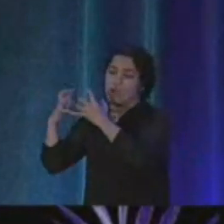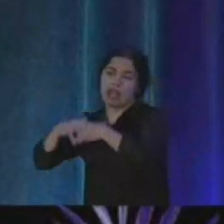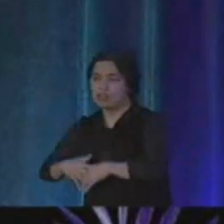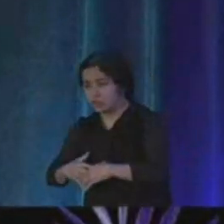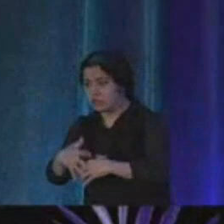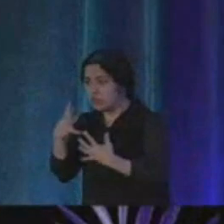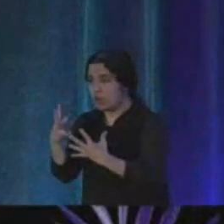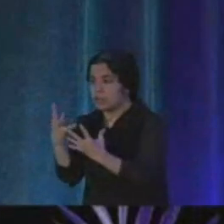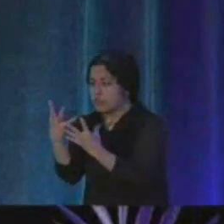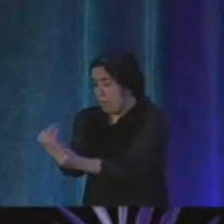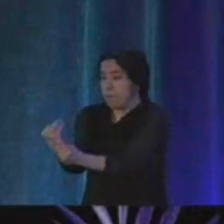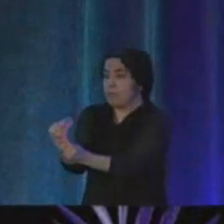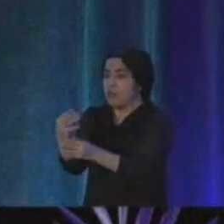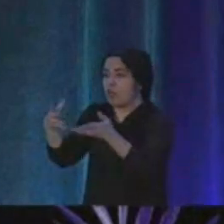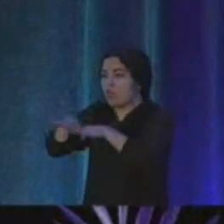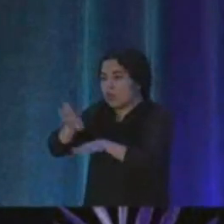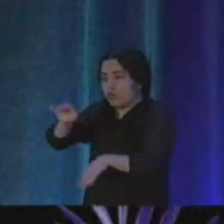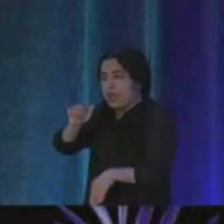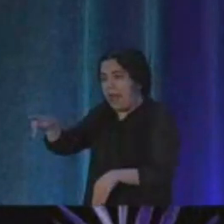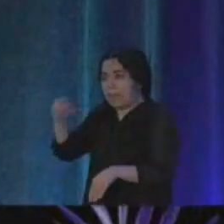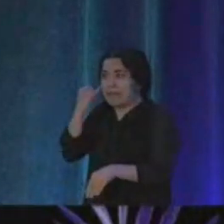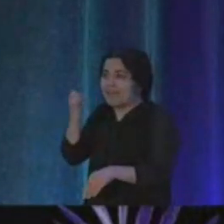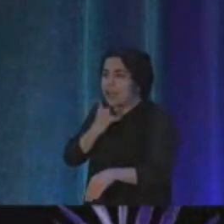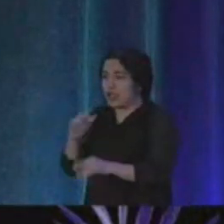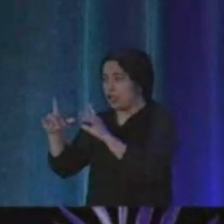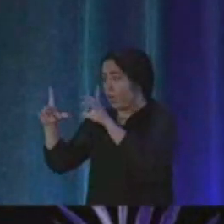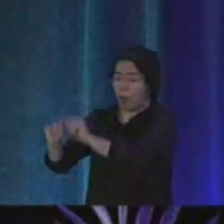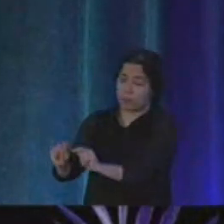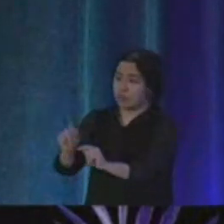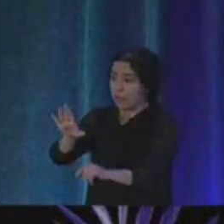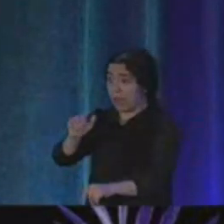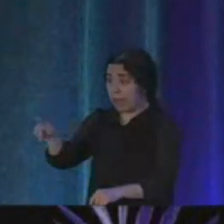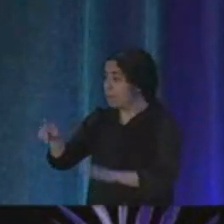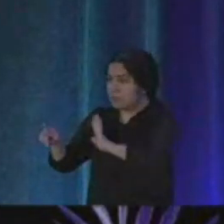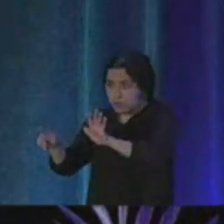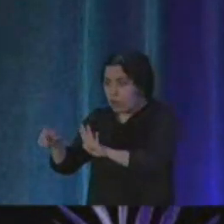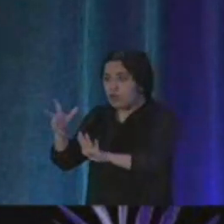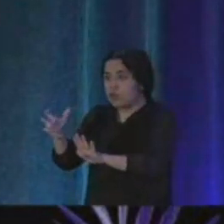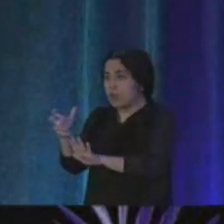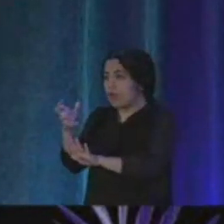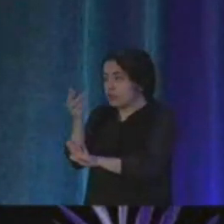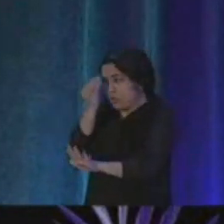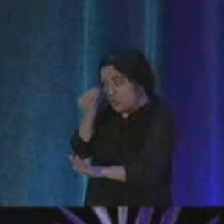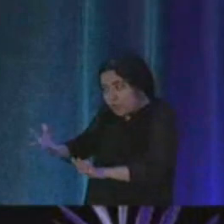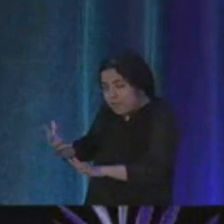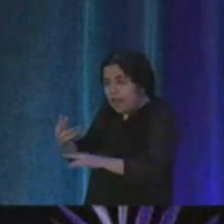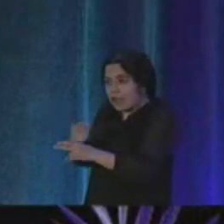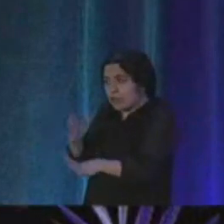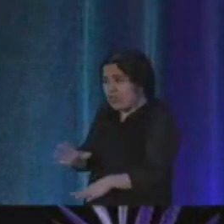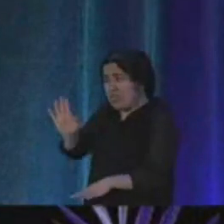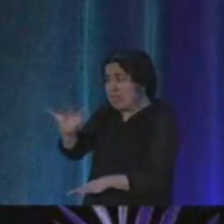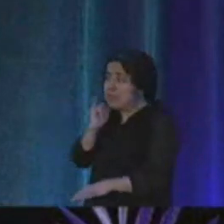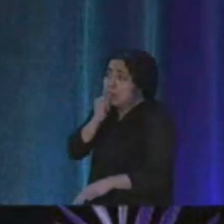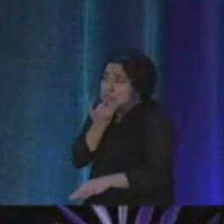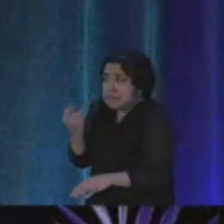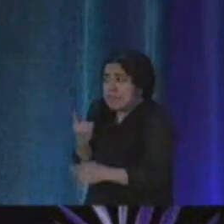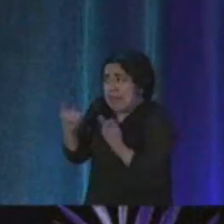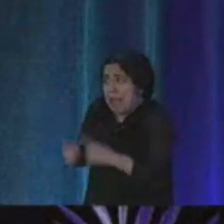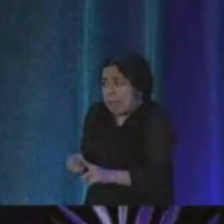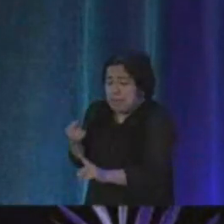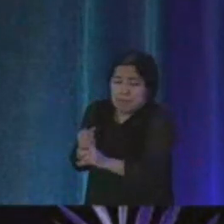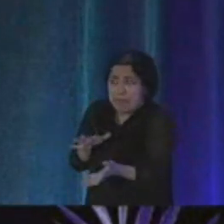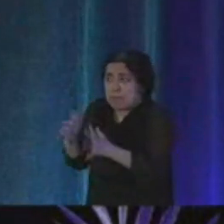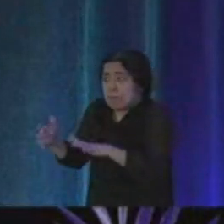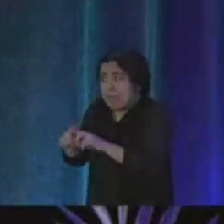close your application if you have a critical error. You want it to somehow notify the user that, oops, something happened, but you're still in